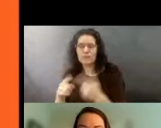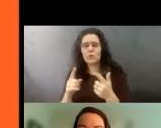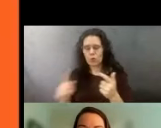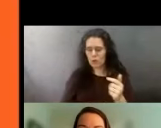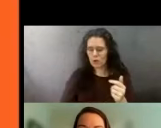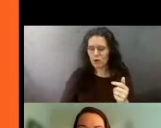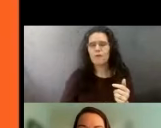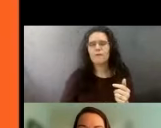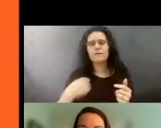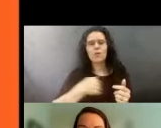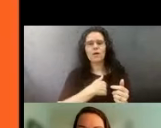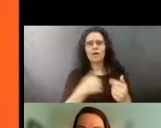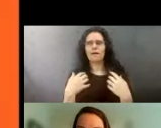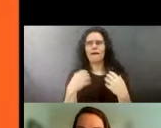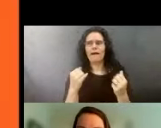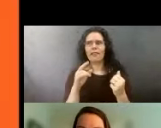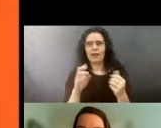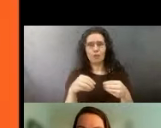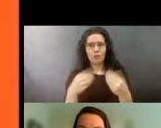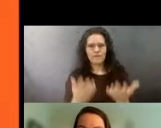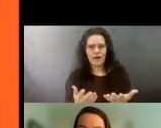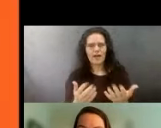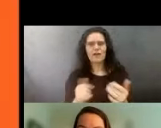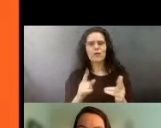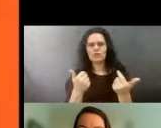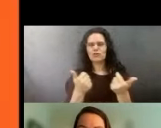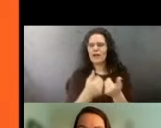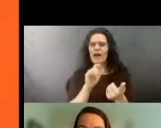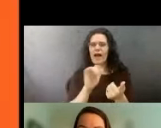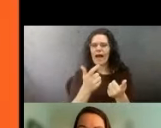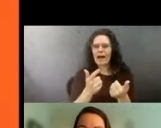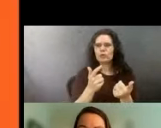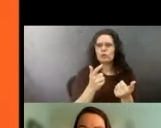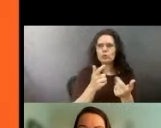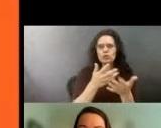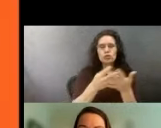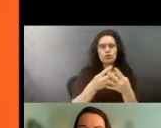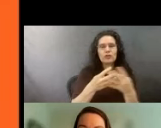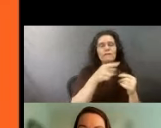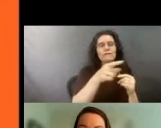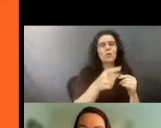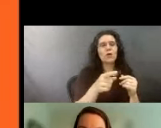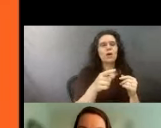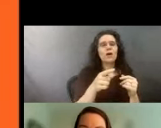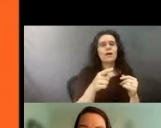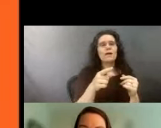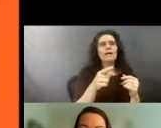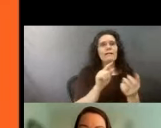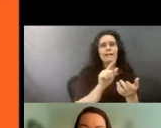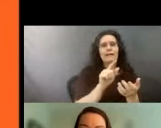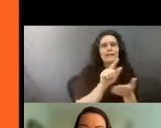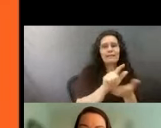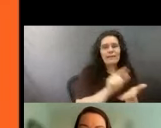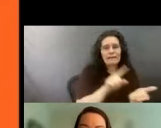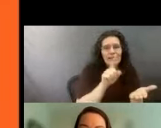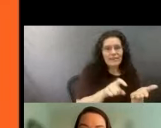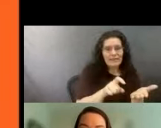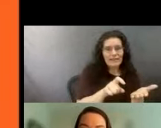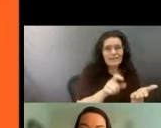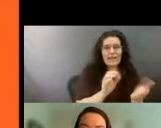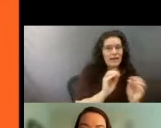is how do you screen not only for the impact of health harming legal needs on health disparities, but also integration of screening